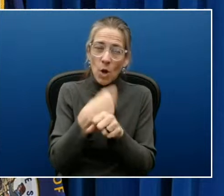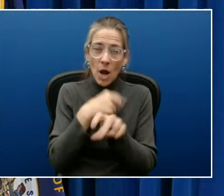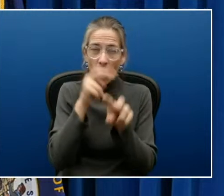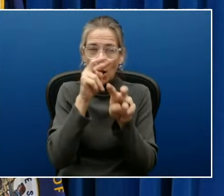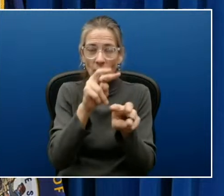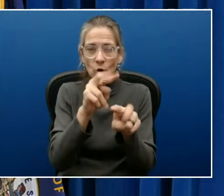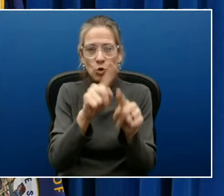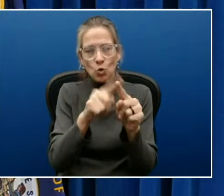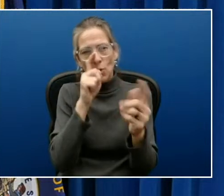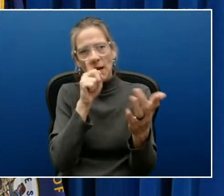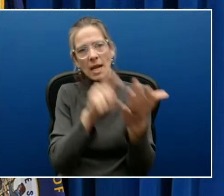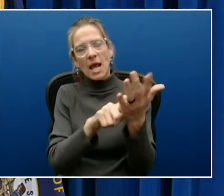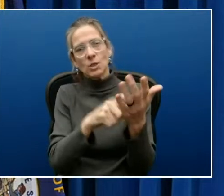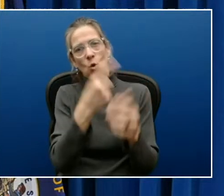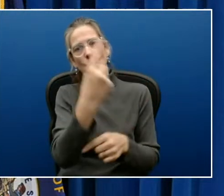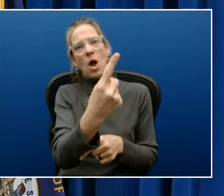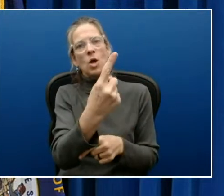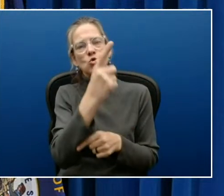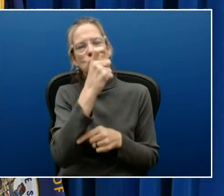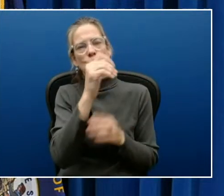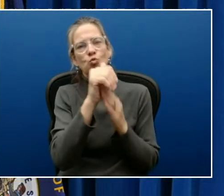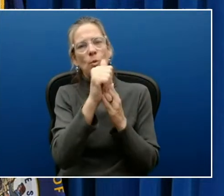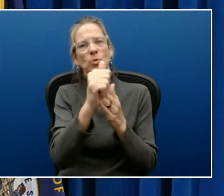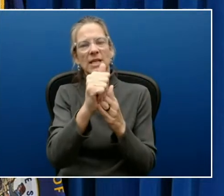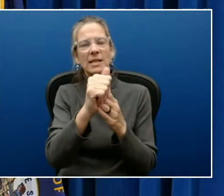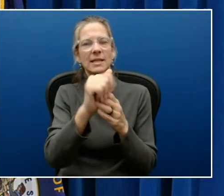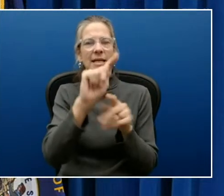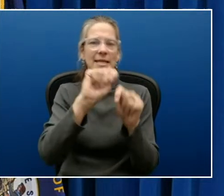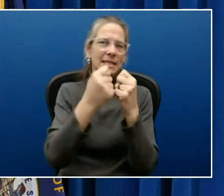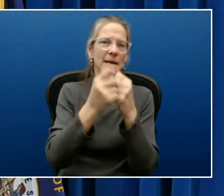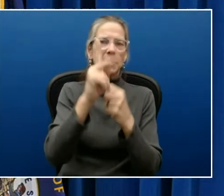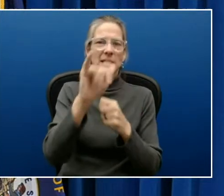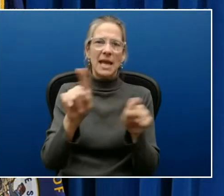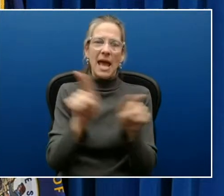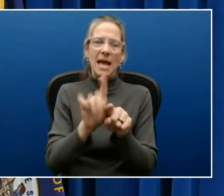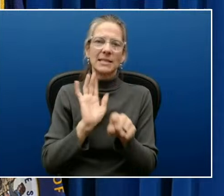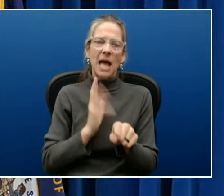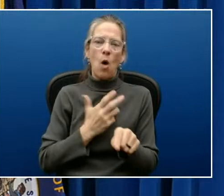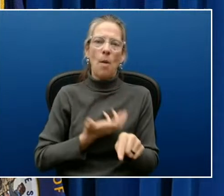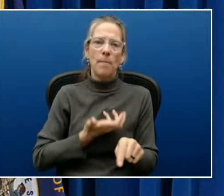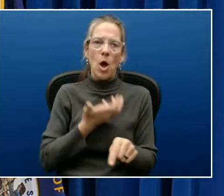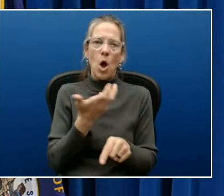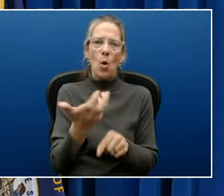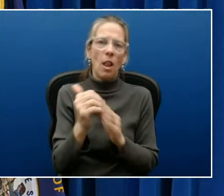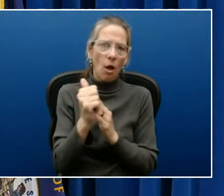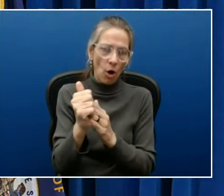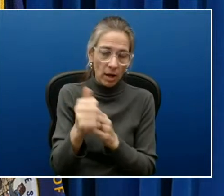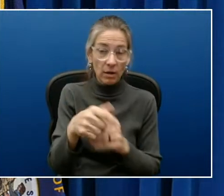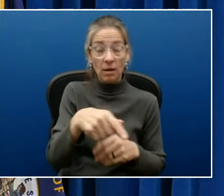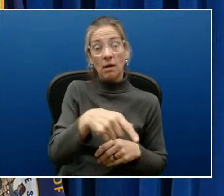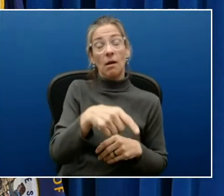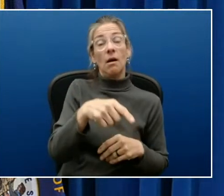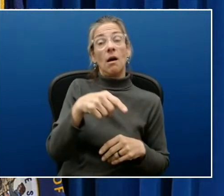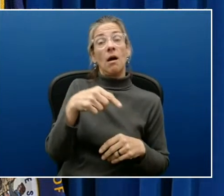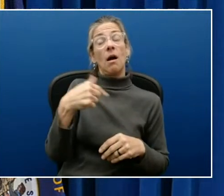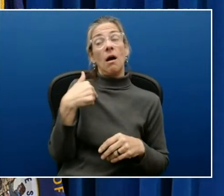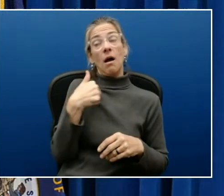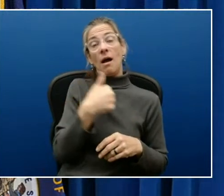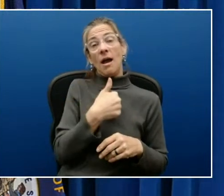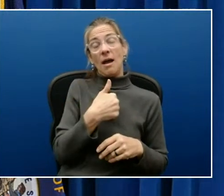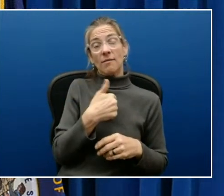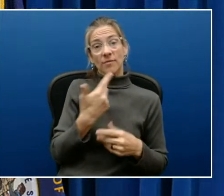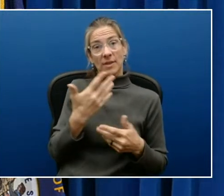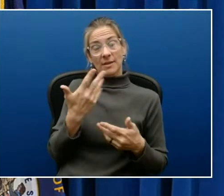to represent Team Kentucky as our Poet Laureate. In 2023, I had the pleasure of appointing nationally acclaimed best-selling